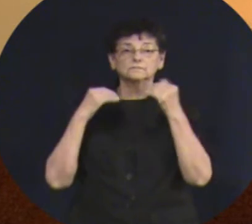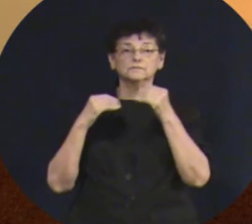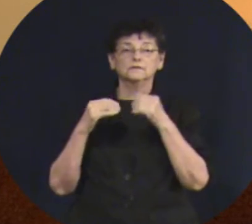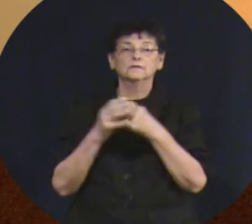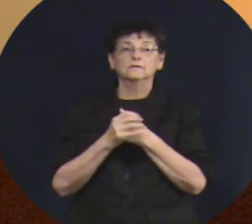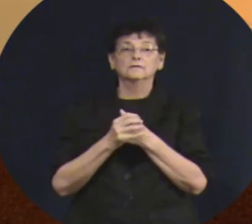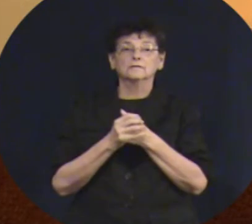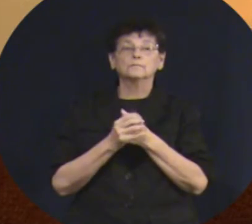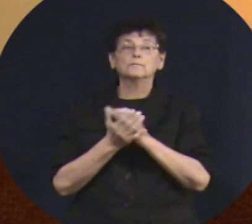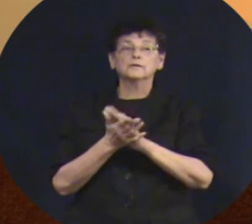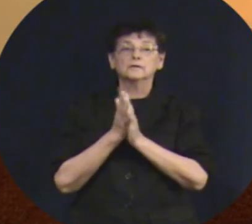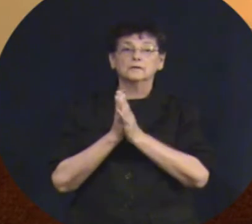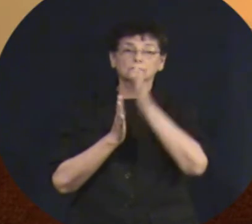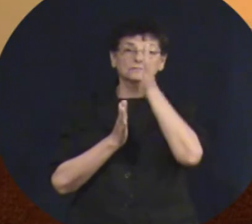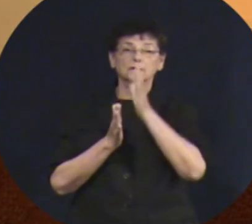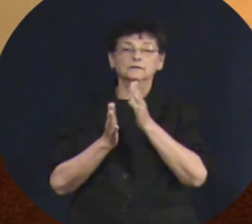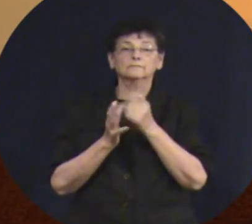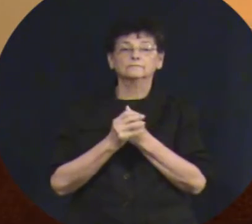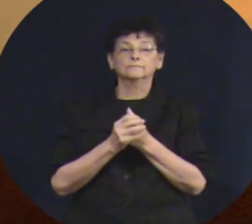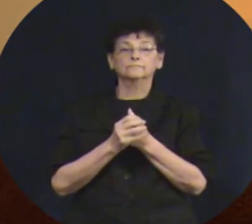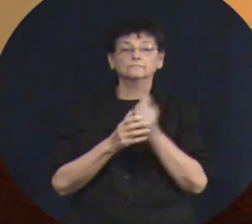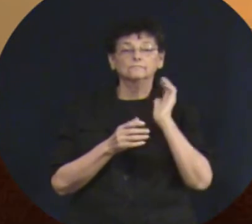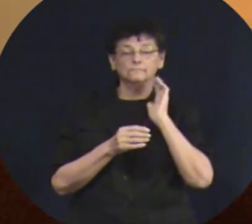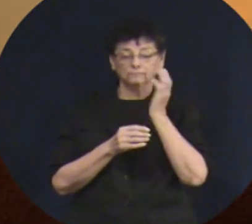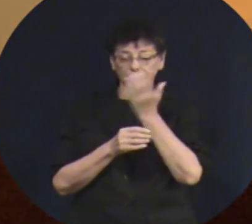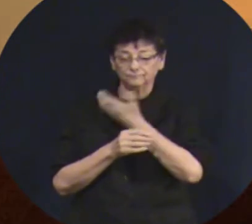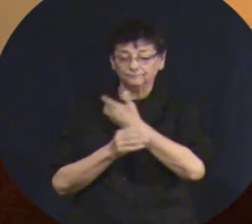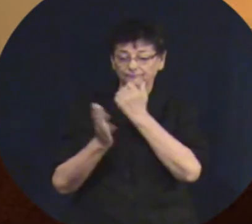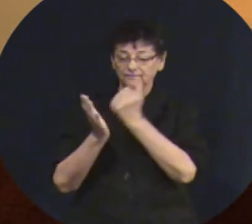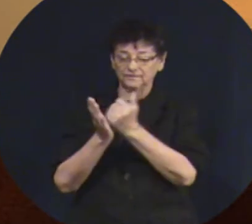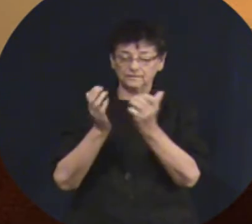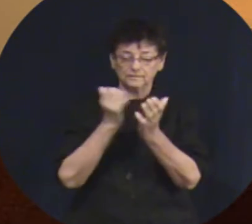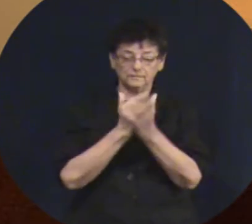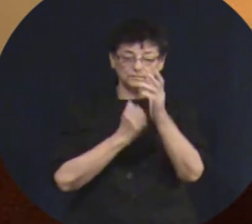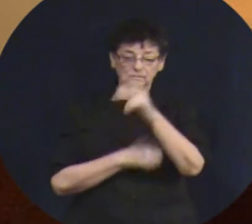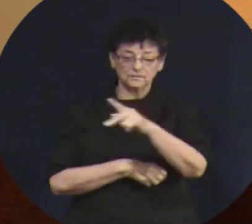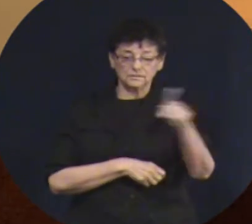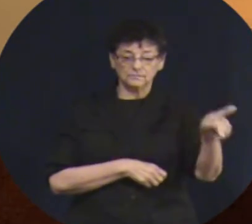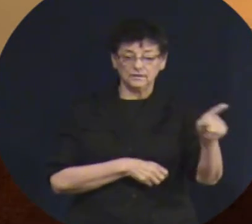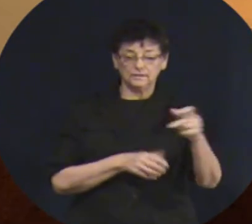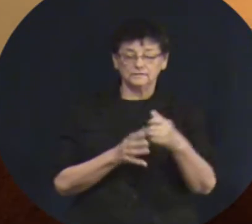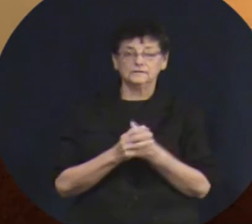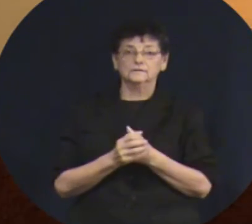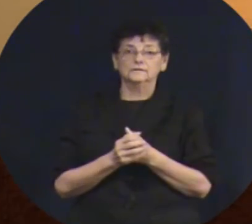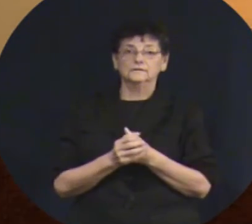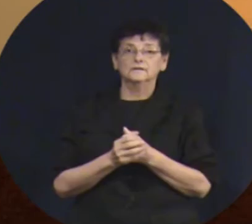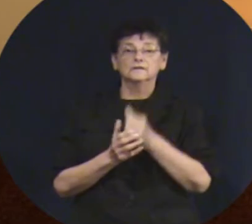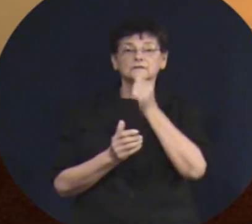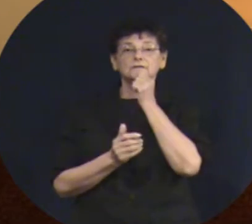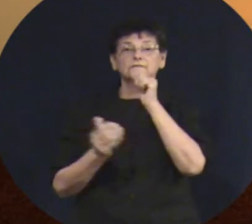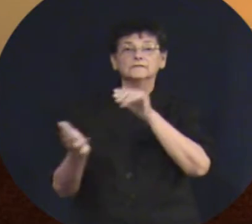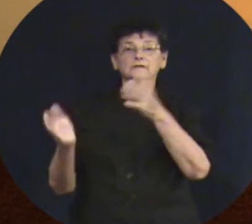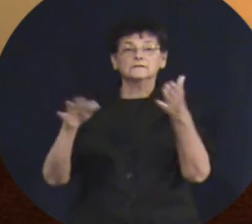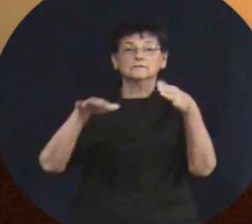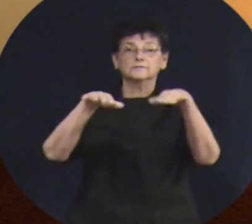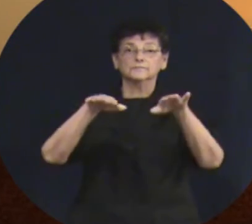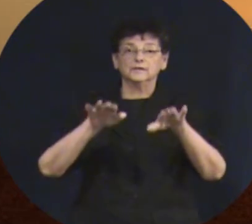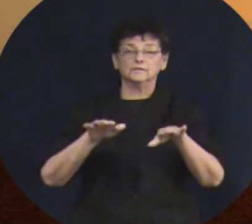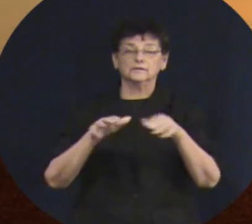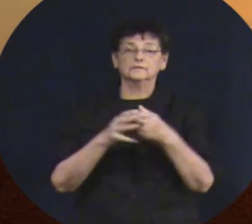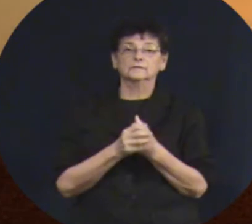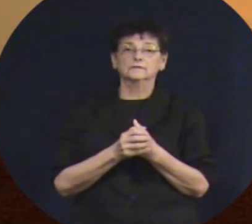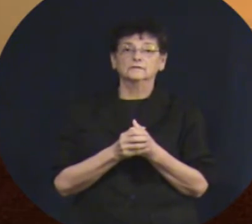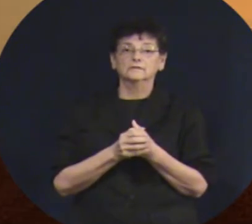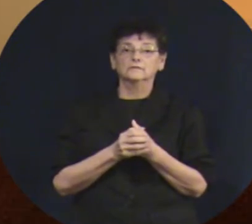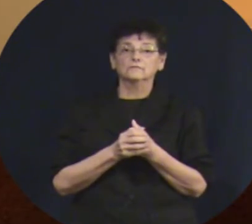Mary and became man. For our sake he was crucified under Pontius Pilate. He suffered death and was